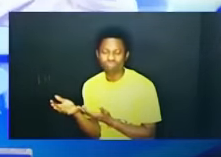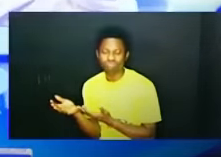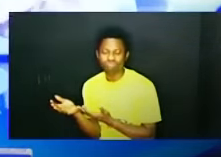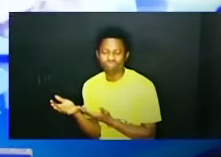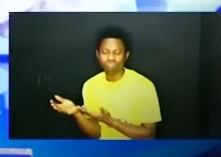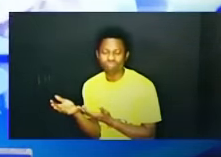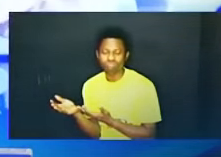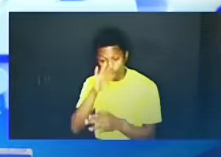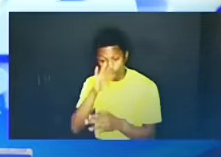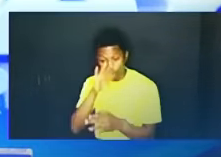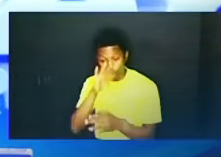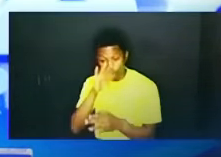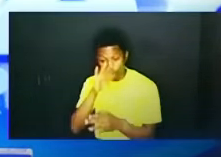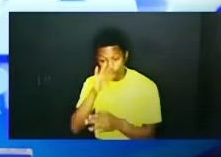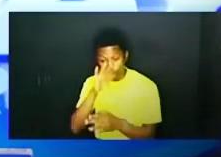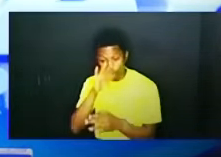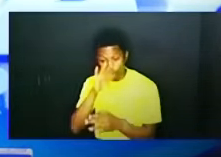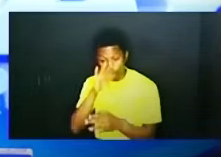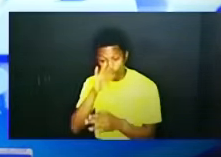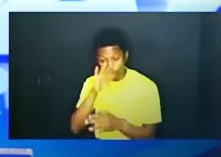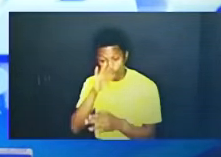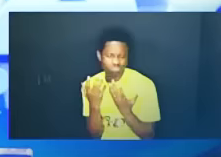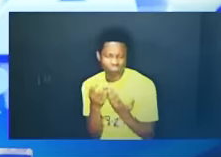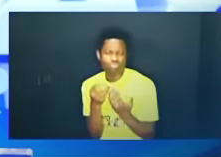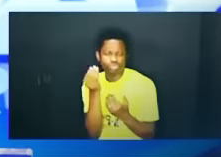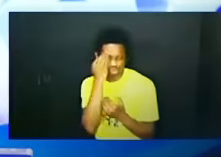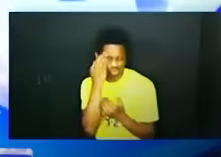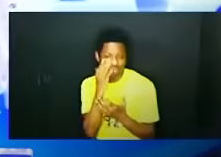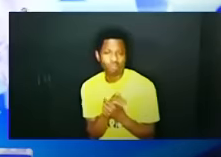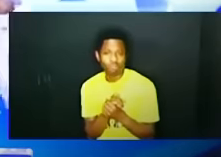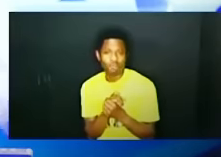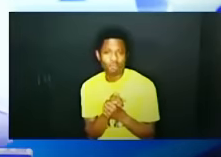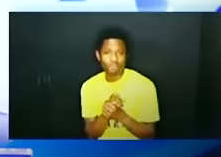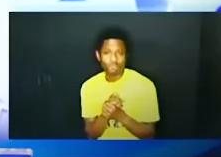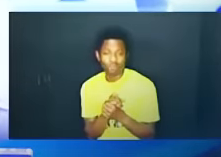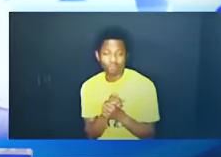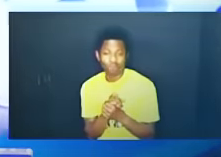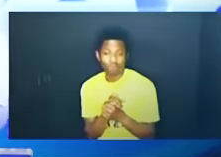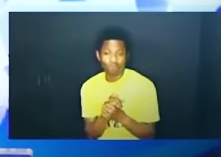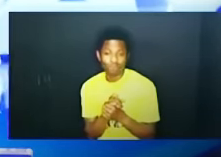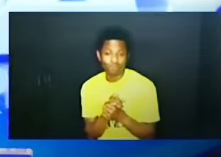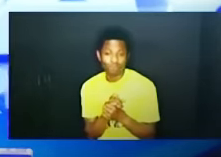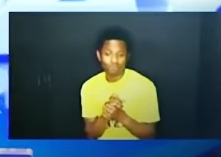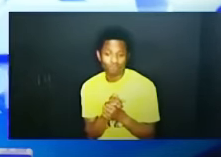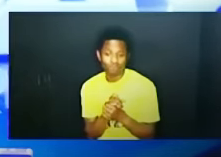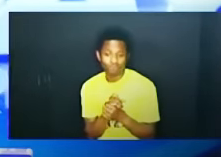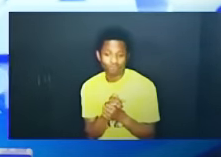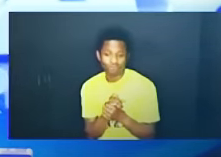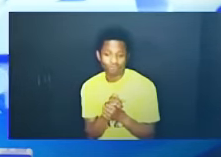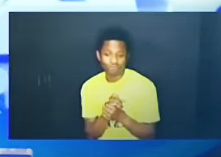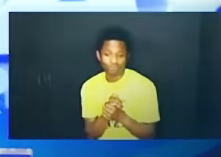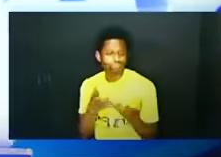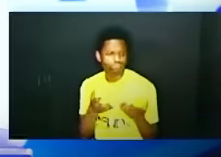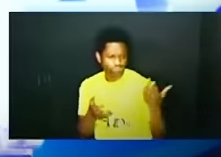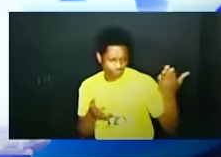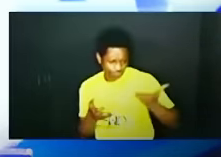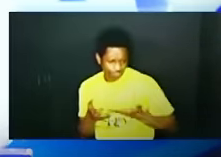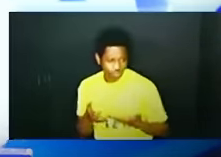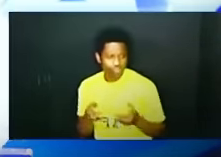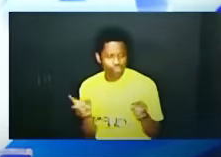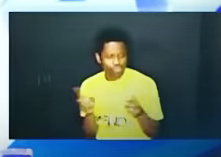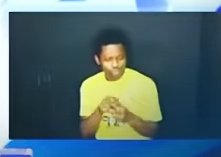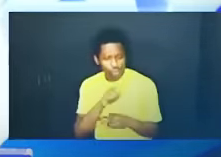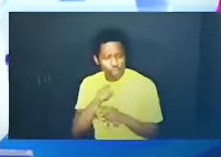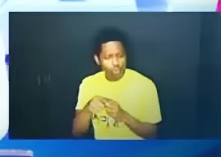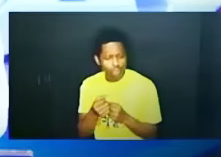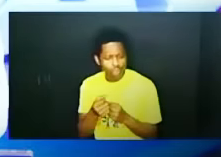love to worship. Me, you say, you know, you perceive a sorry, a rade, but I want to invite you so we will rethink worship. Now, so may Jib Bratton suffer